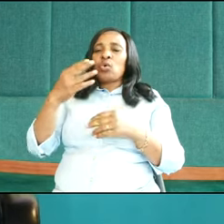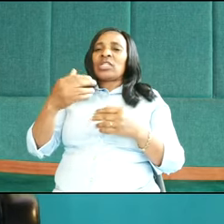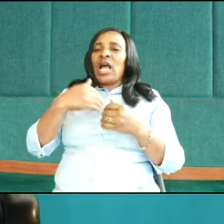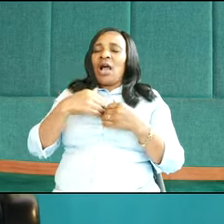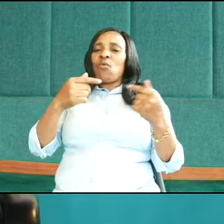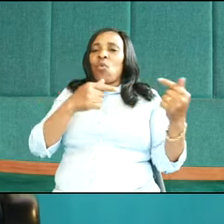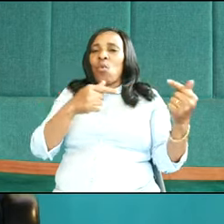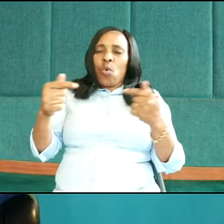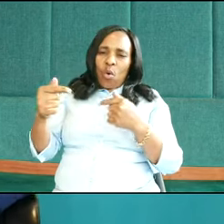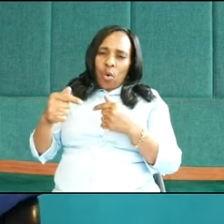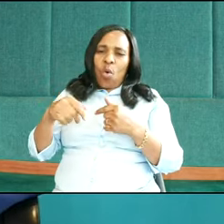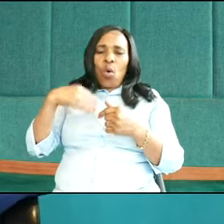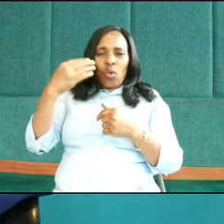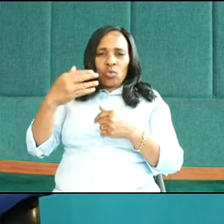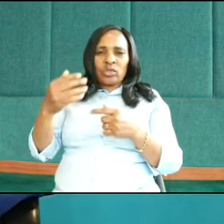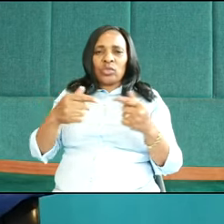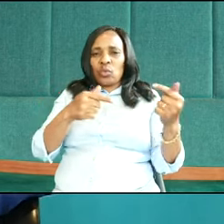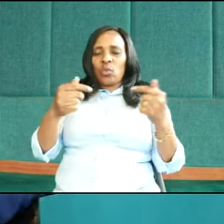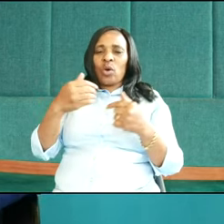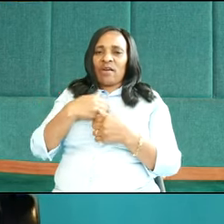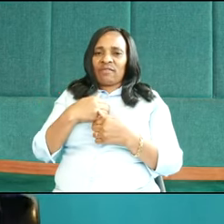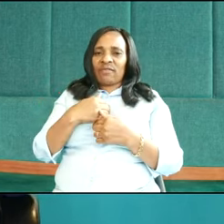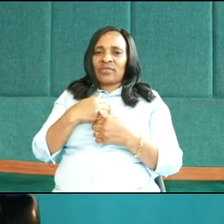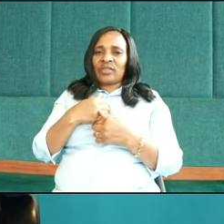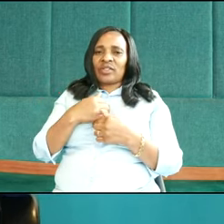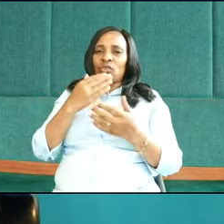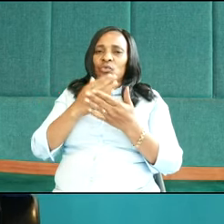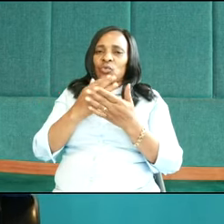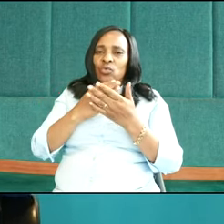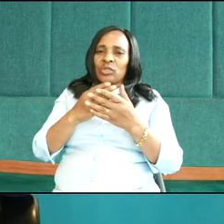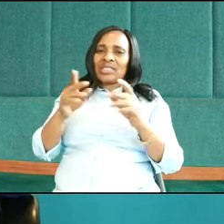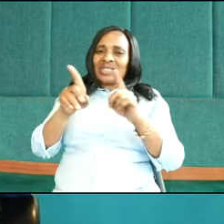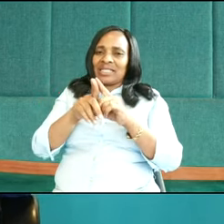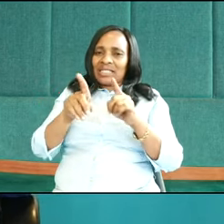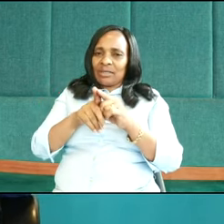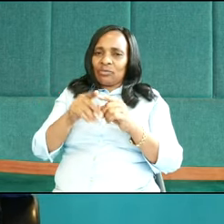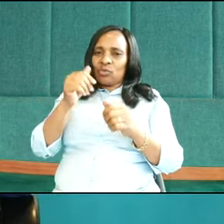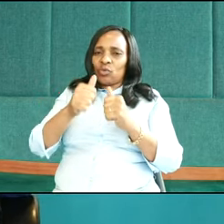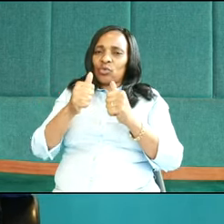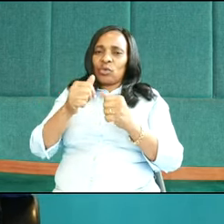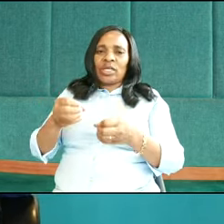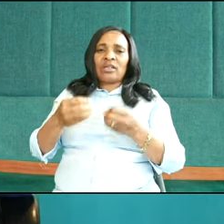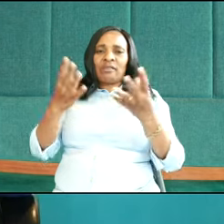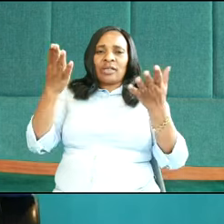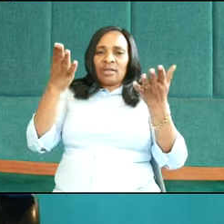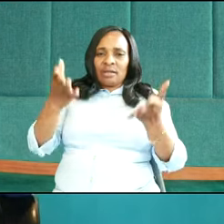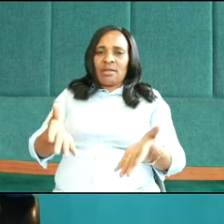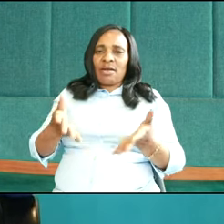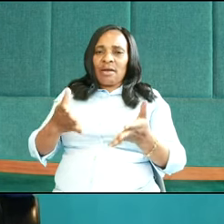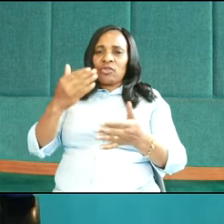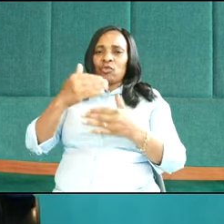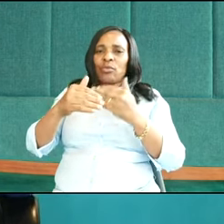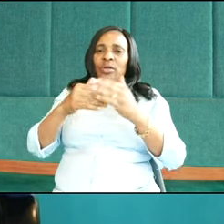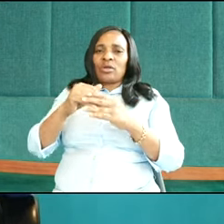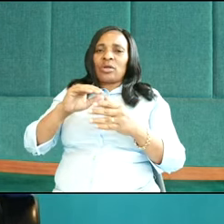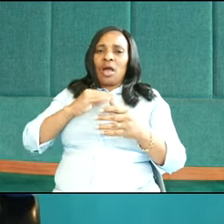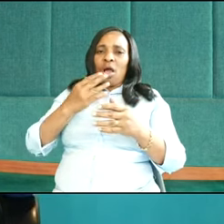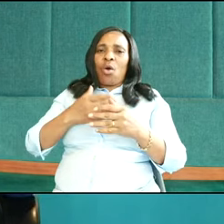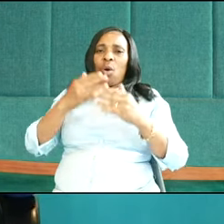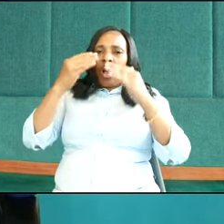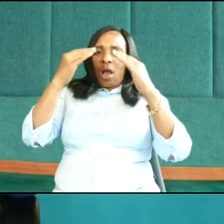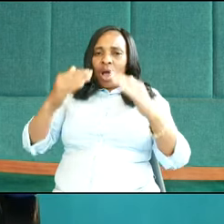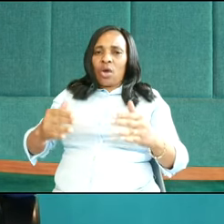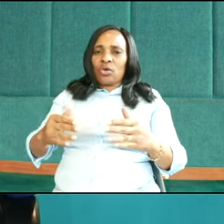war. He'll always have war, you know. And really, that's the same admonition that we're being given here, you know, to build our house on the